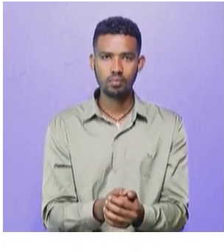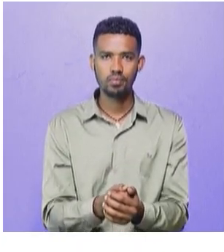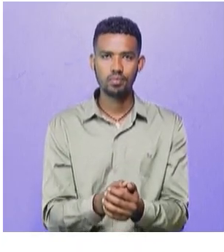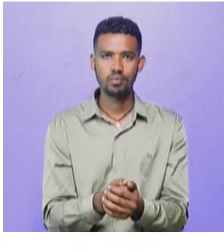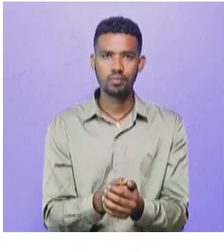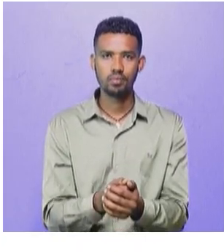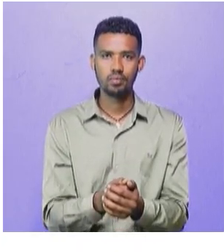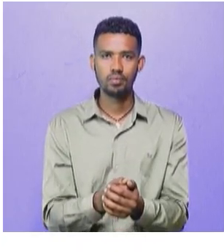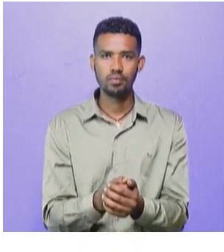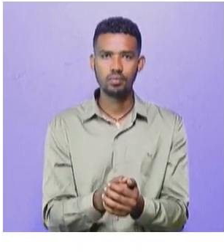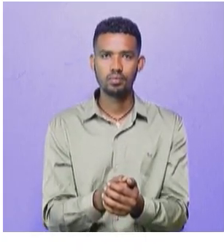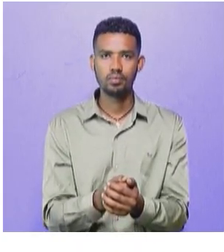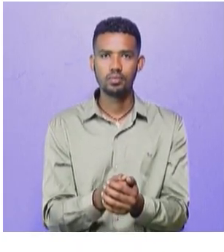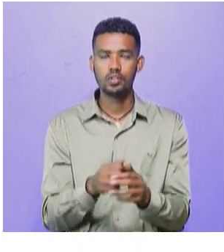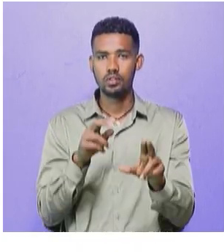chair,